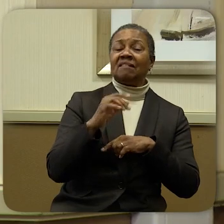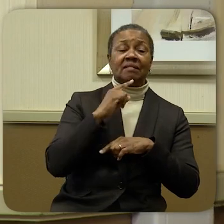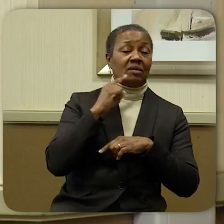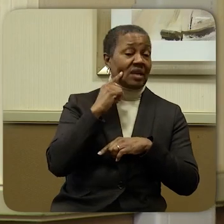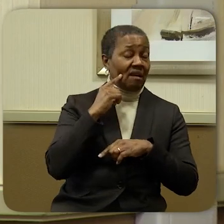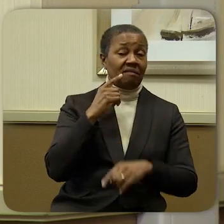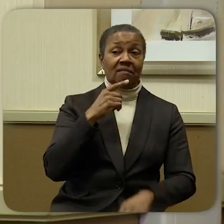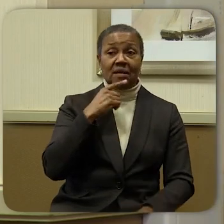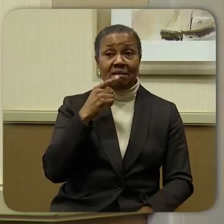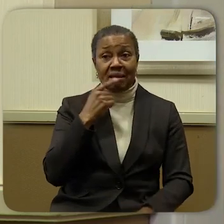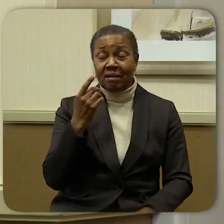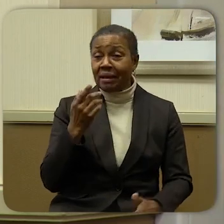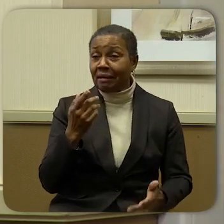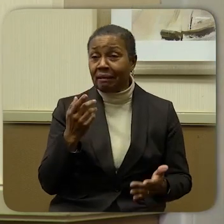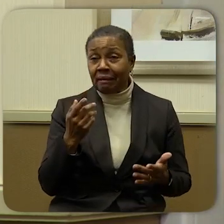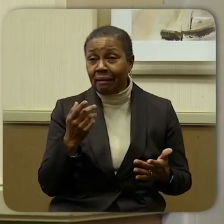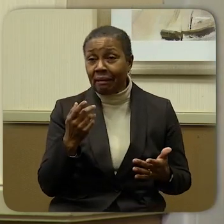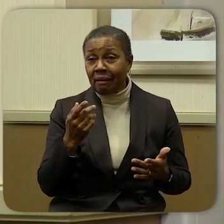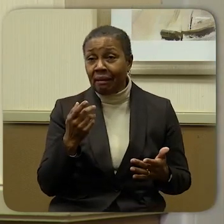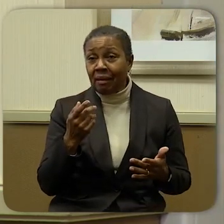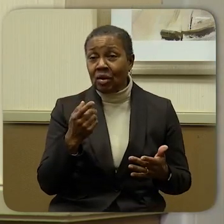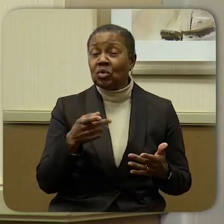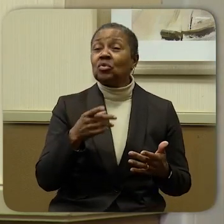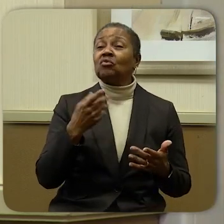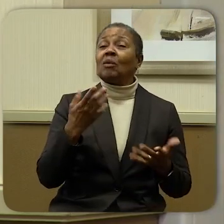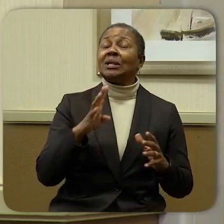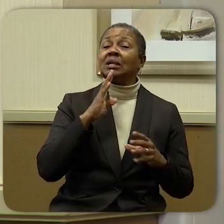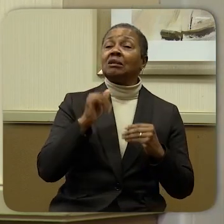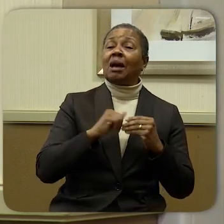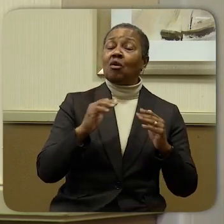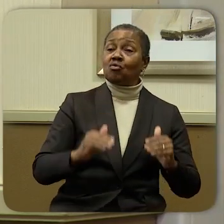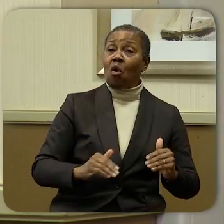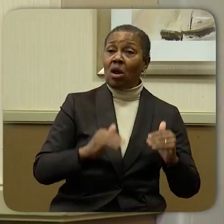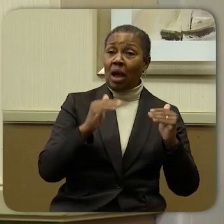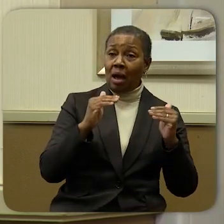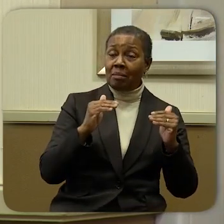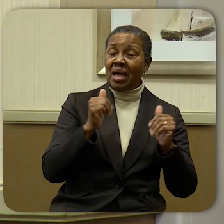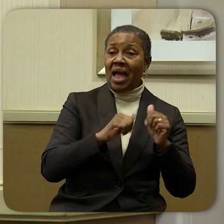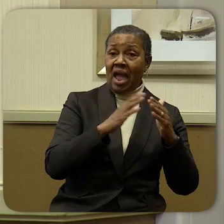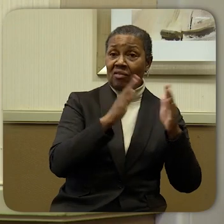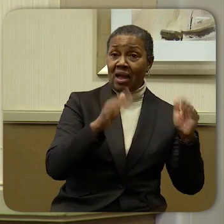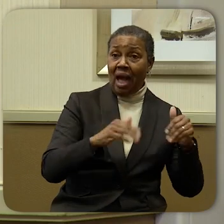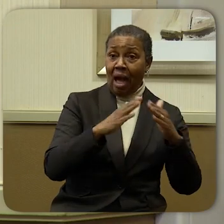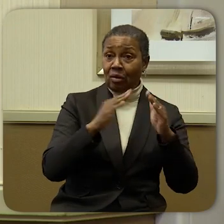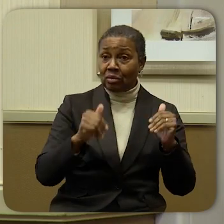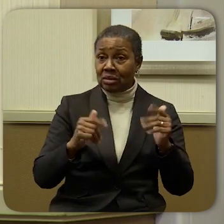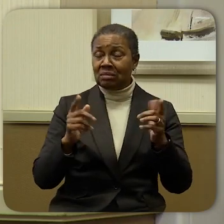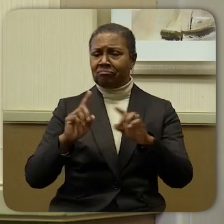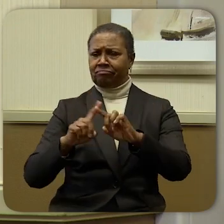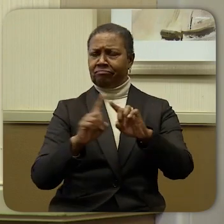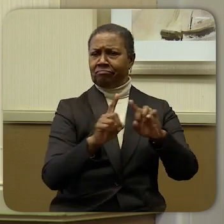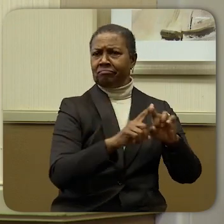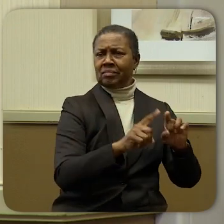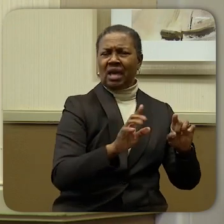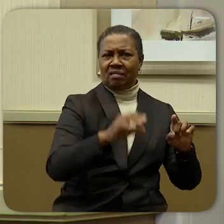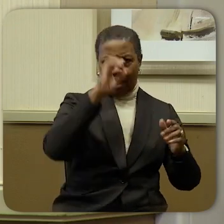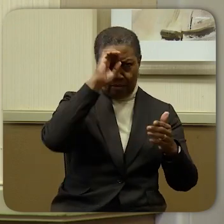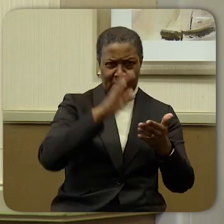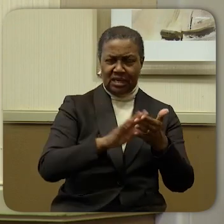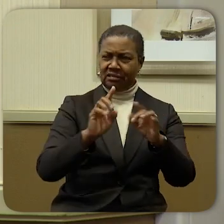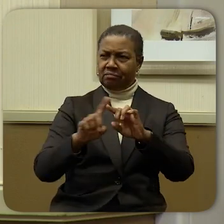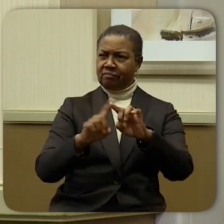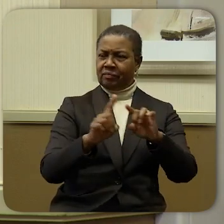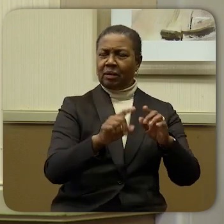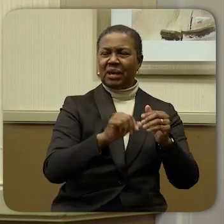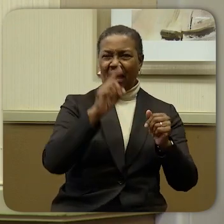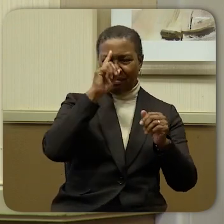or hearing, you know, like you talked about already, you know, growing up, every house, you know, their homes are different in their beliefs. But